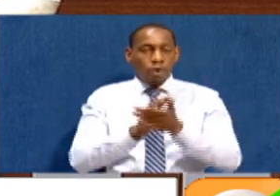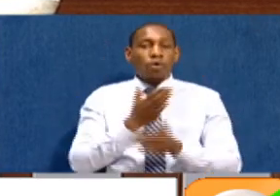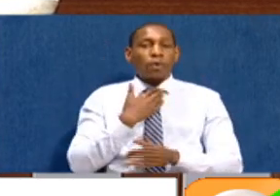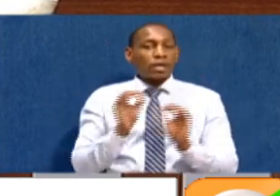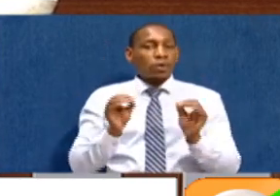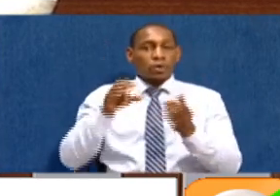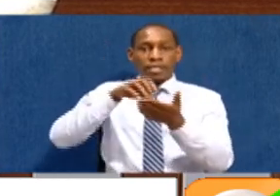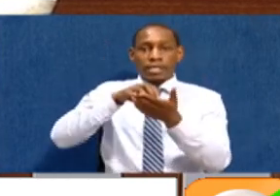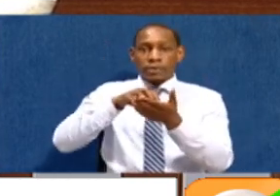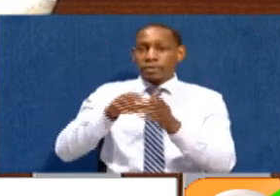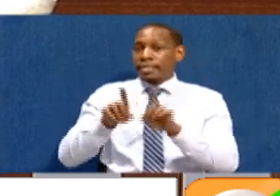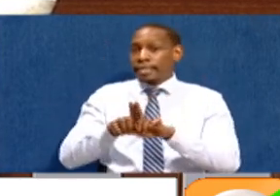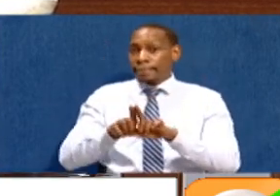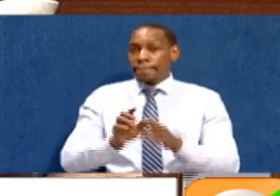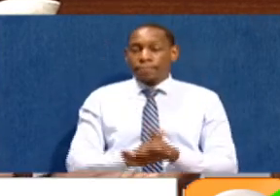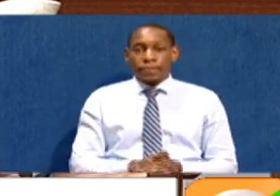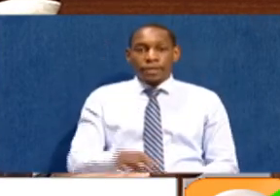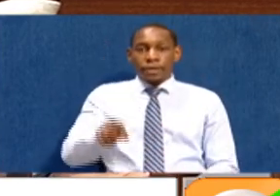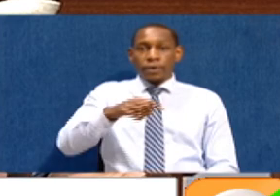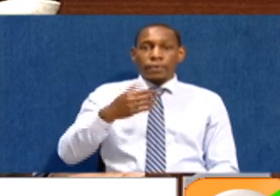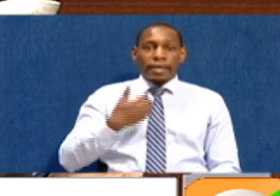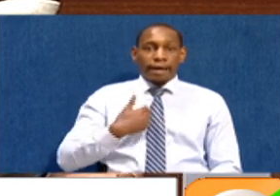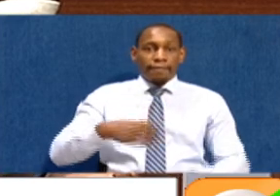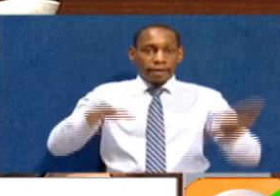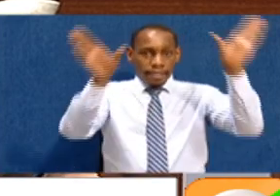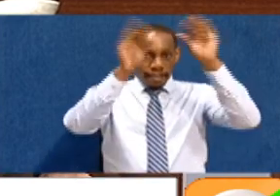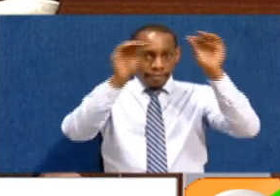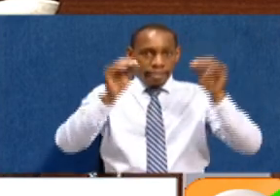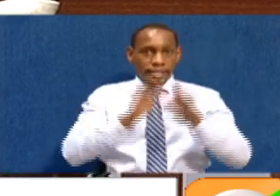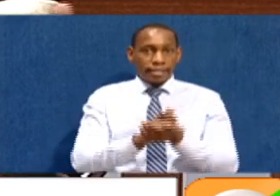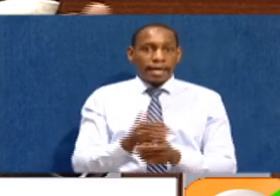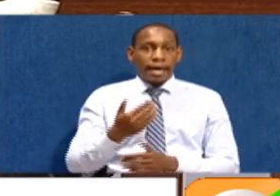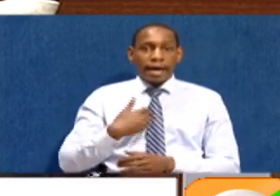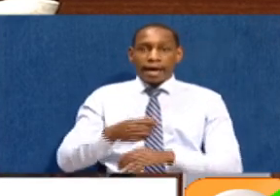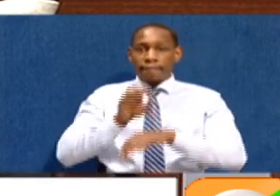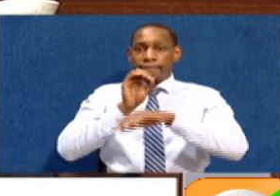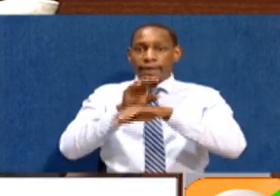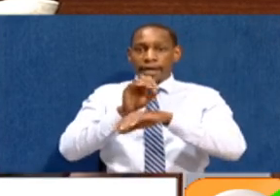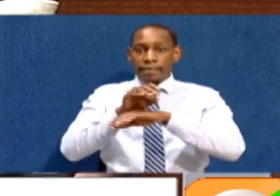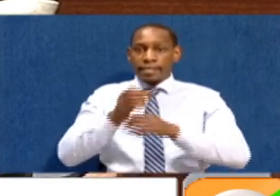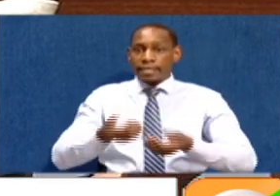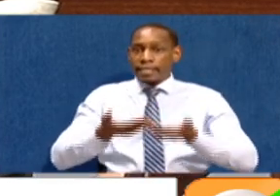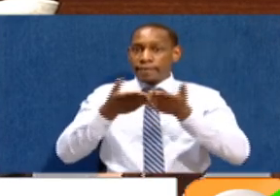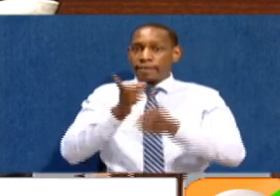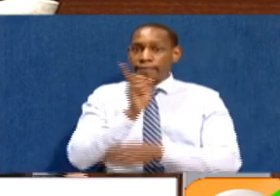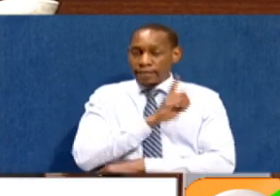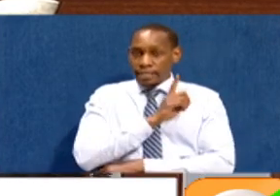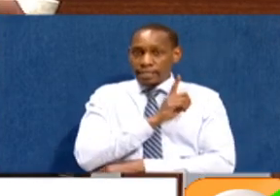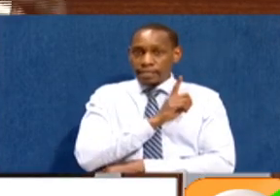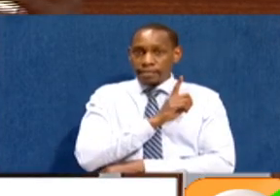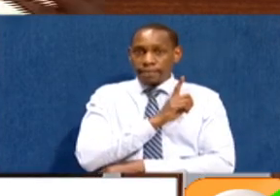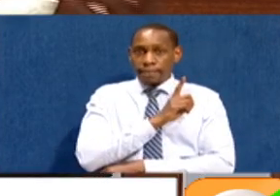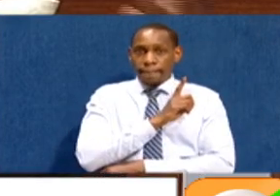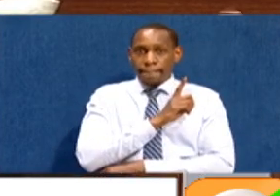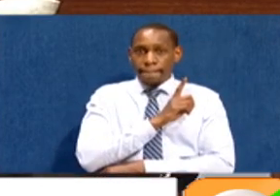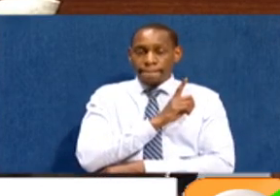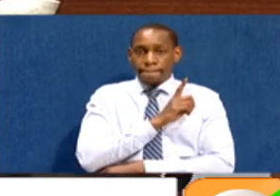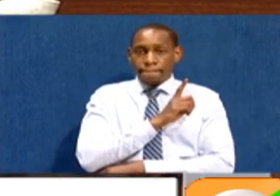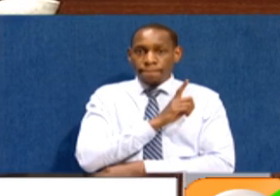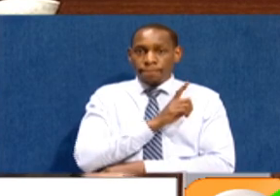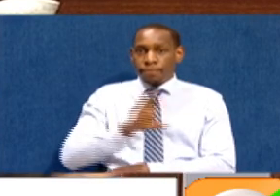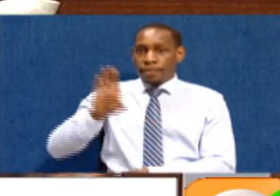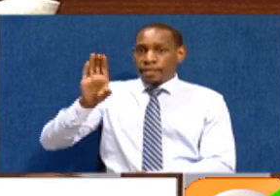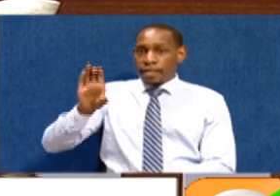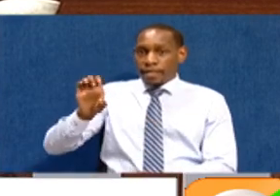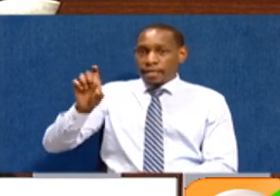want a situation such as that. Do we have precedent where an advisory has been given to the president or to the executive